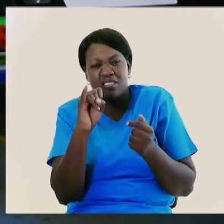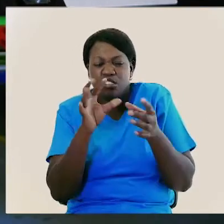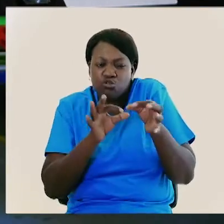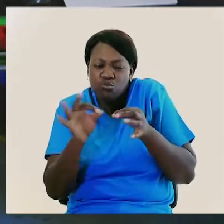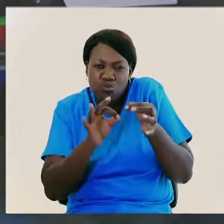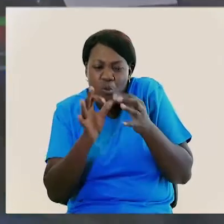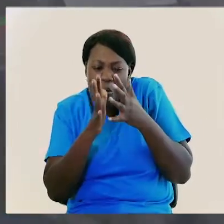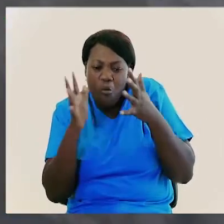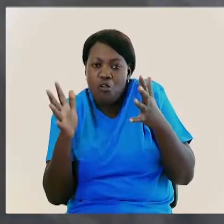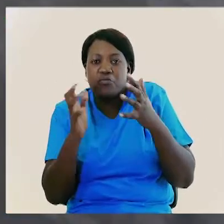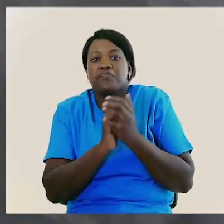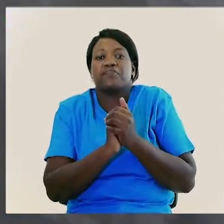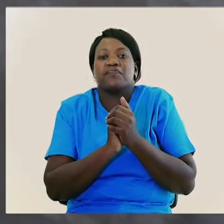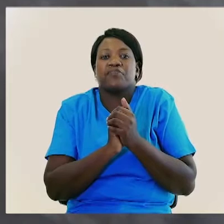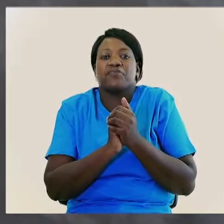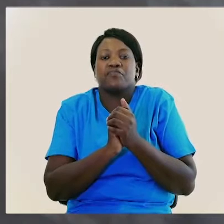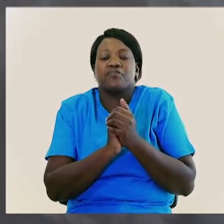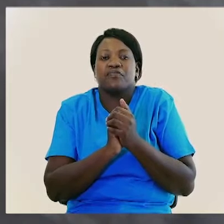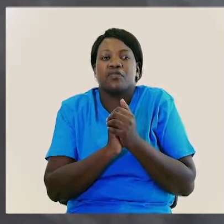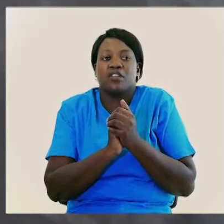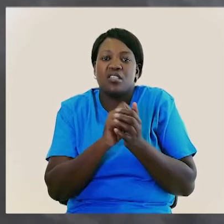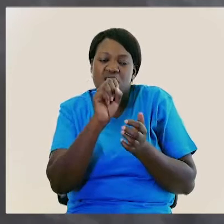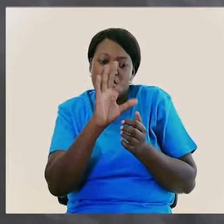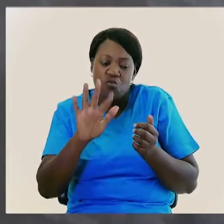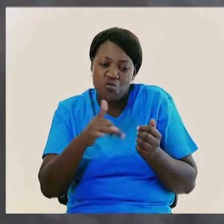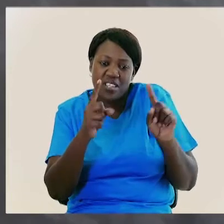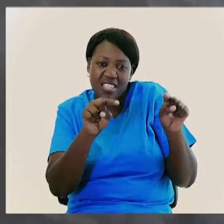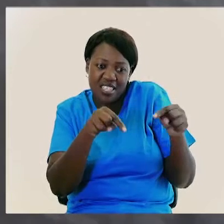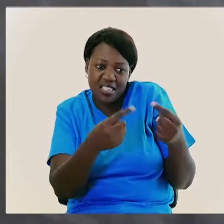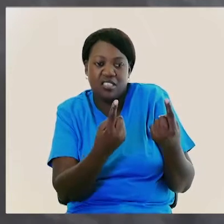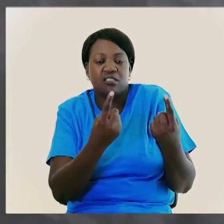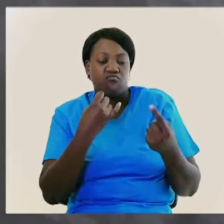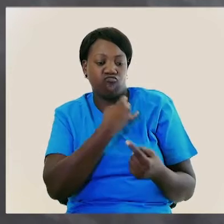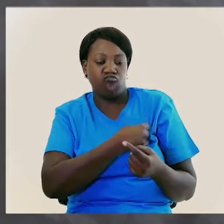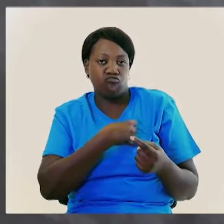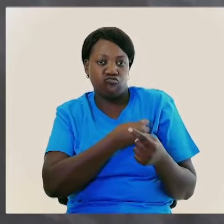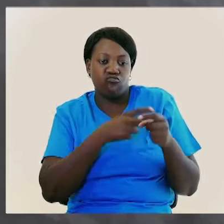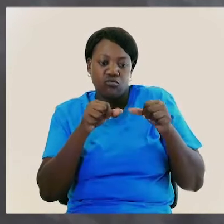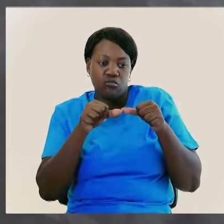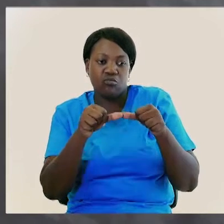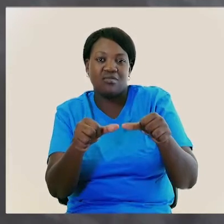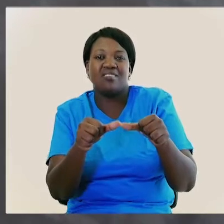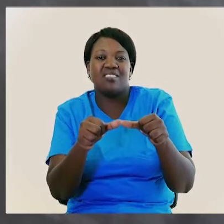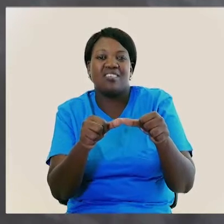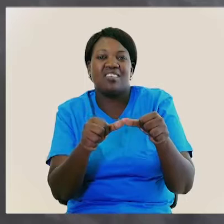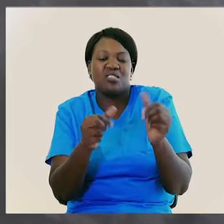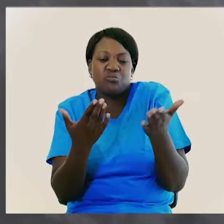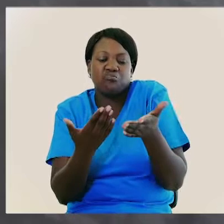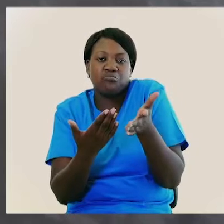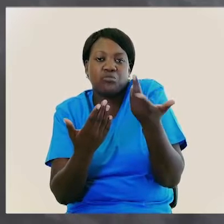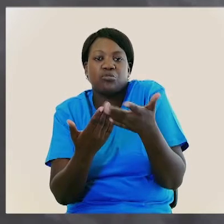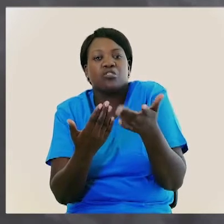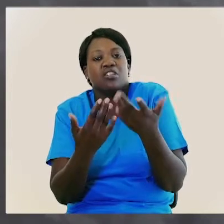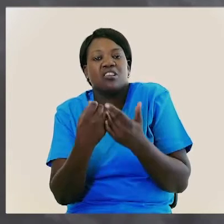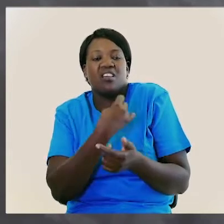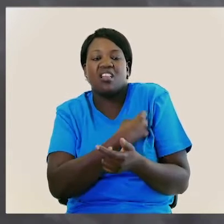closely. Once we have obtained the things we need simply to survive, we all want to have an easier life and